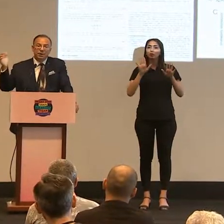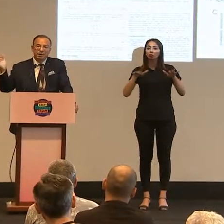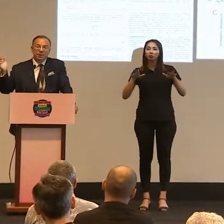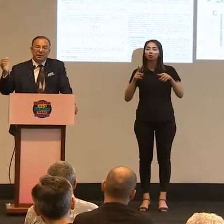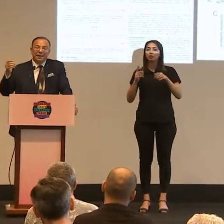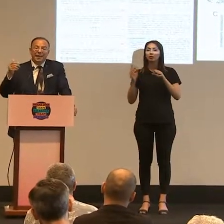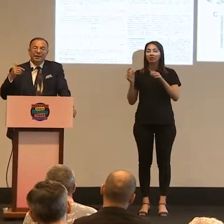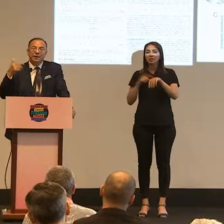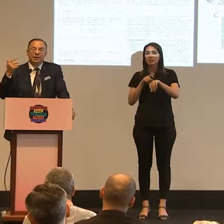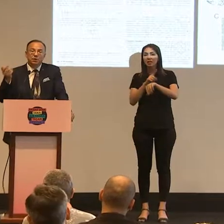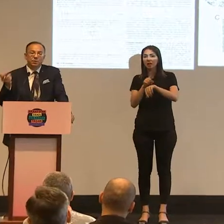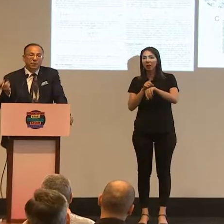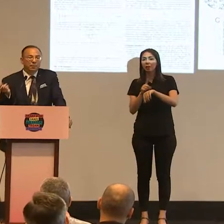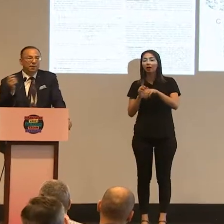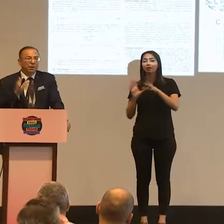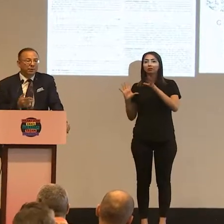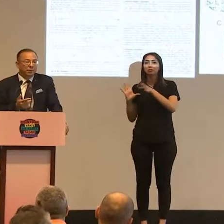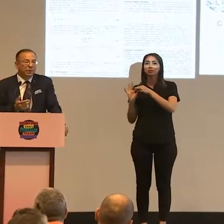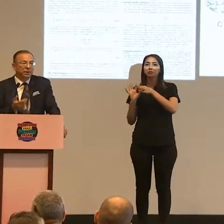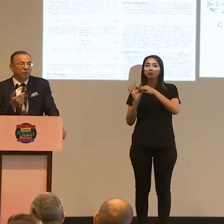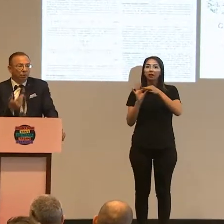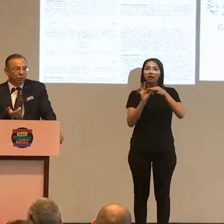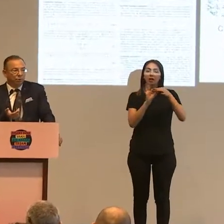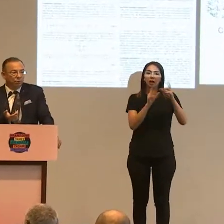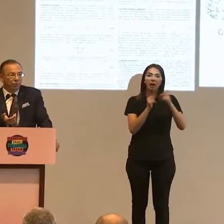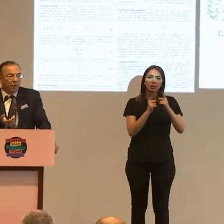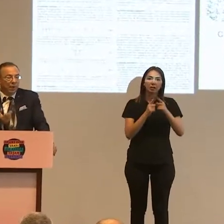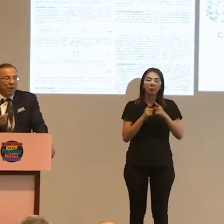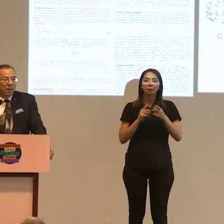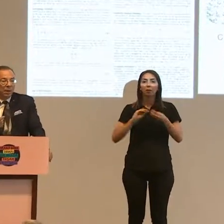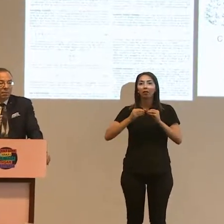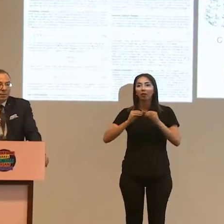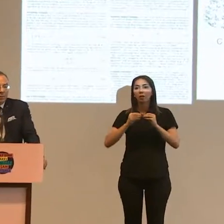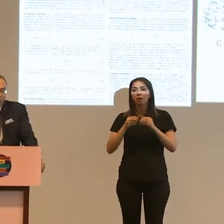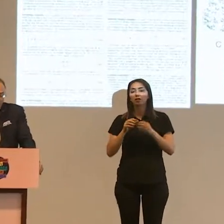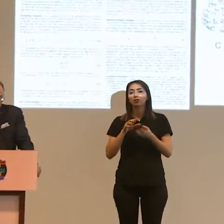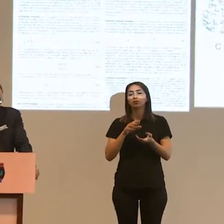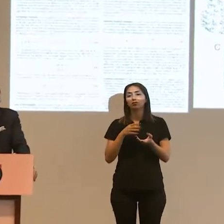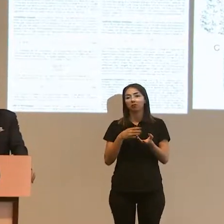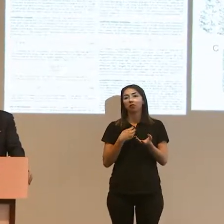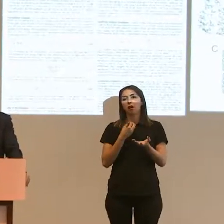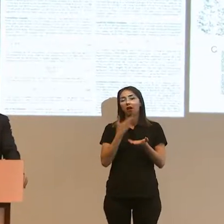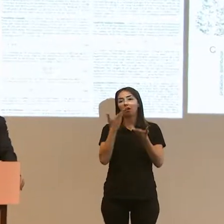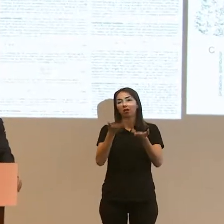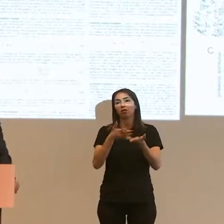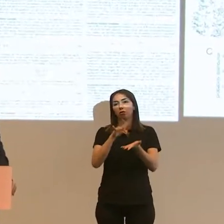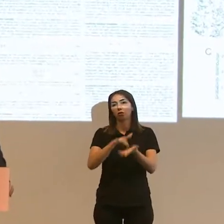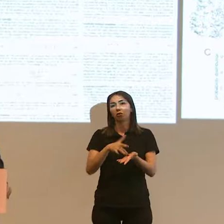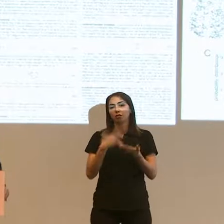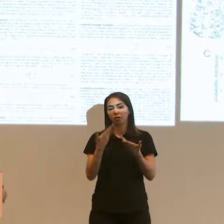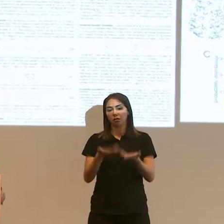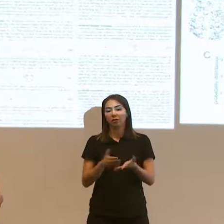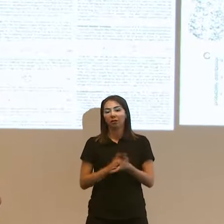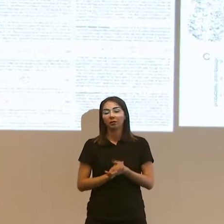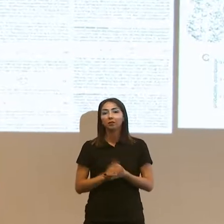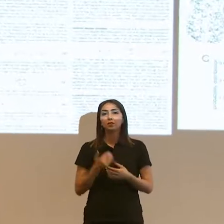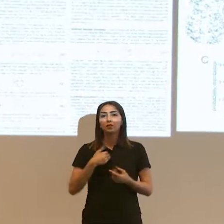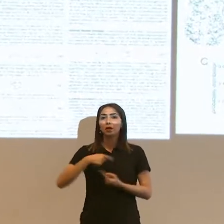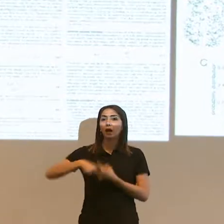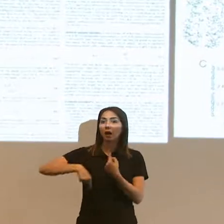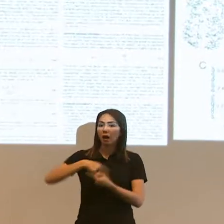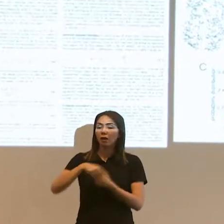so this is a bird flock and over time they did a mathematical modeling